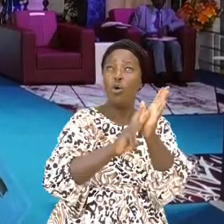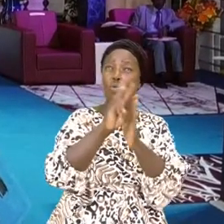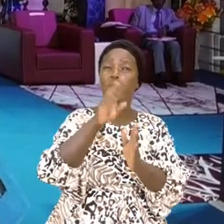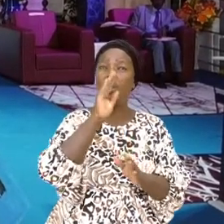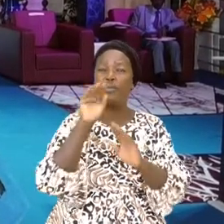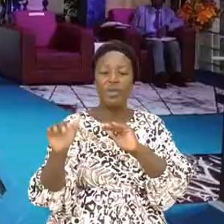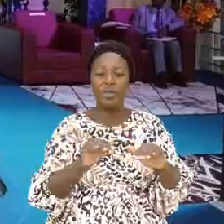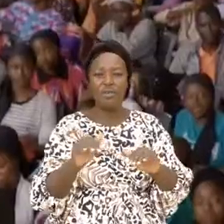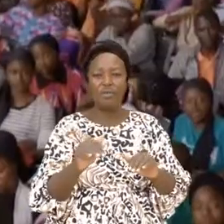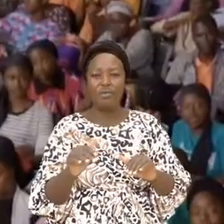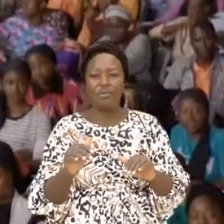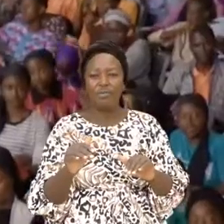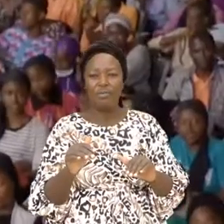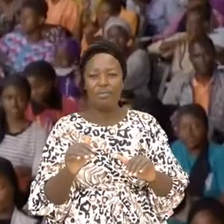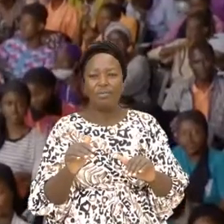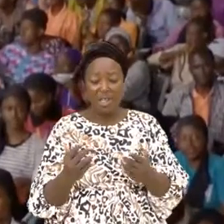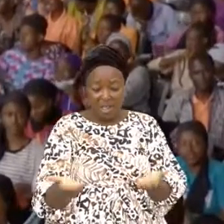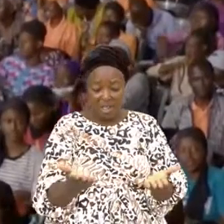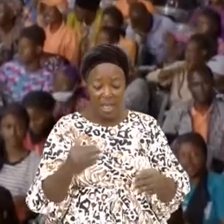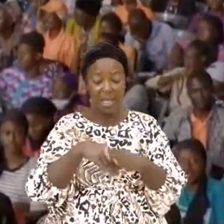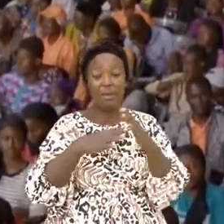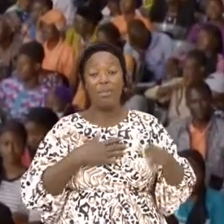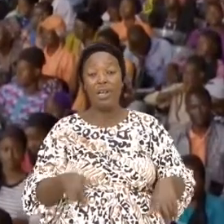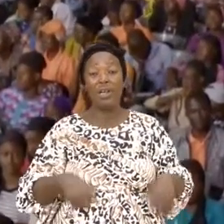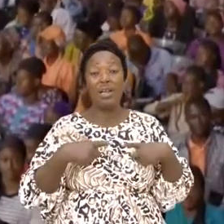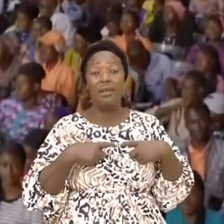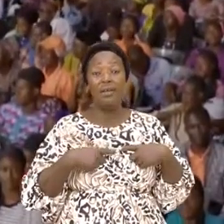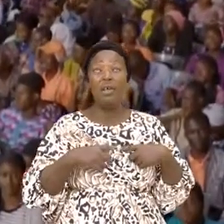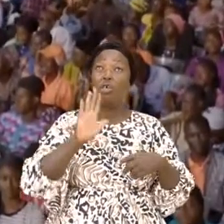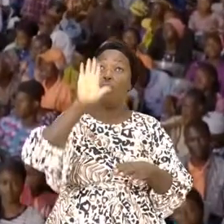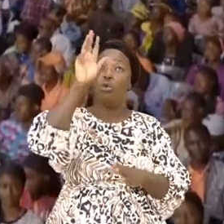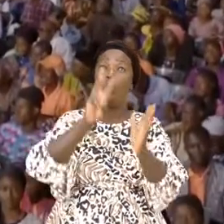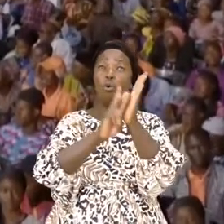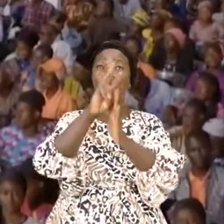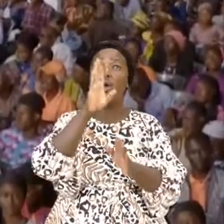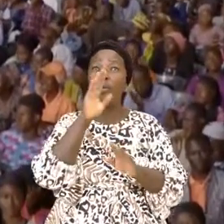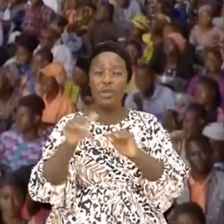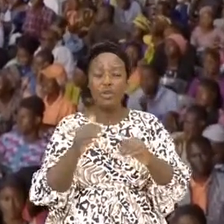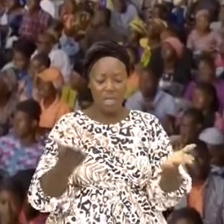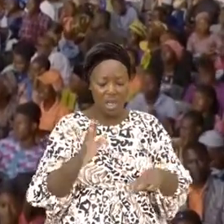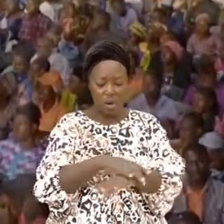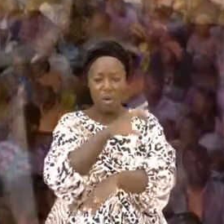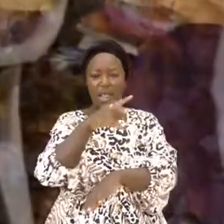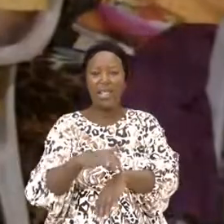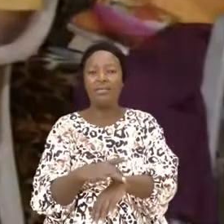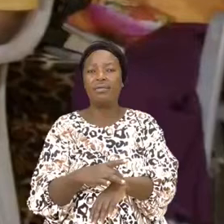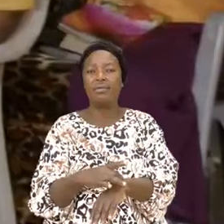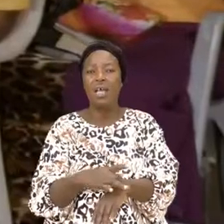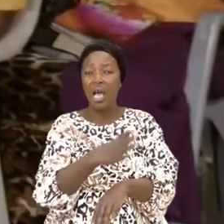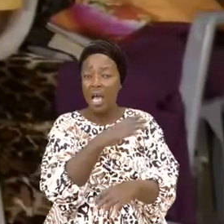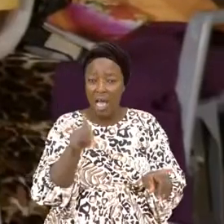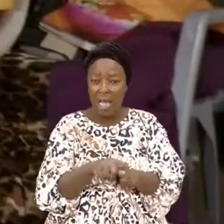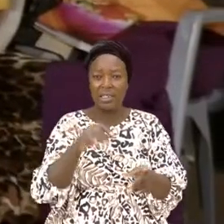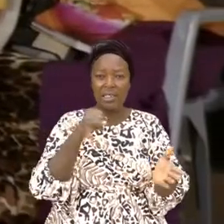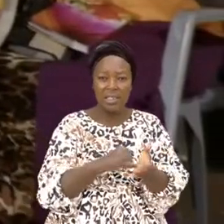done here in my life. Thy will be done here on earth as it